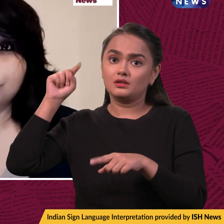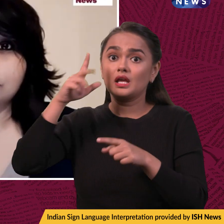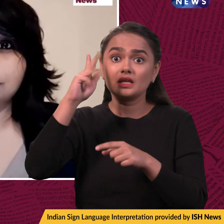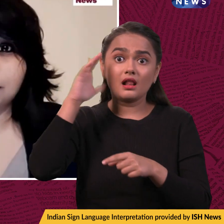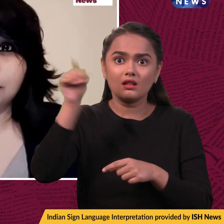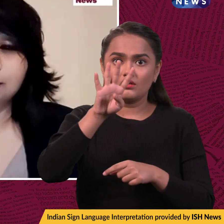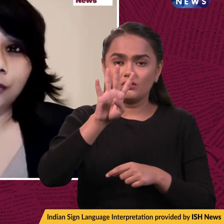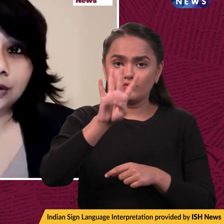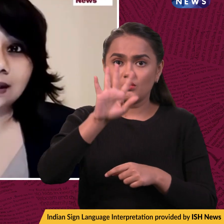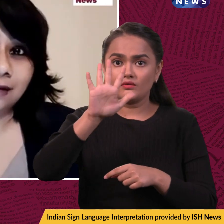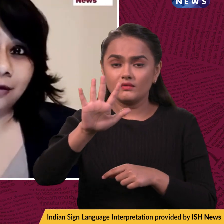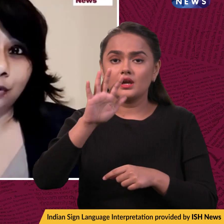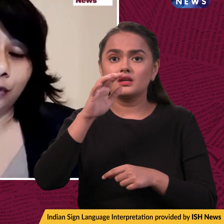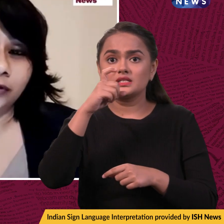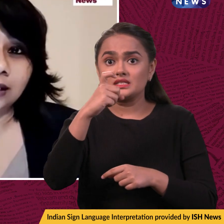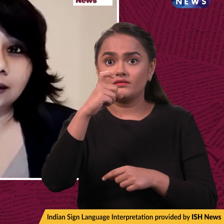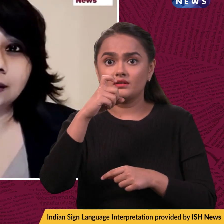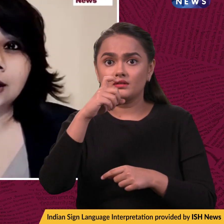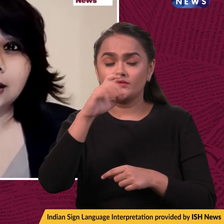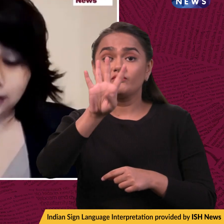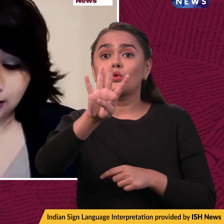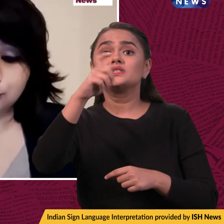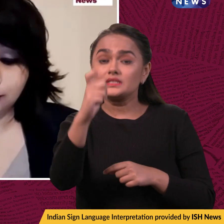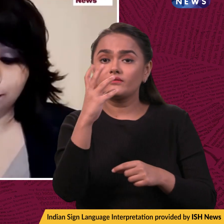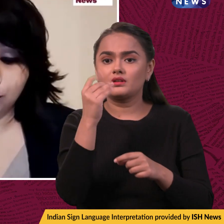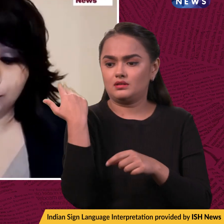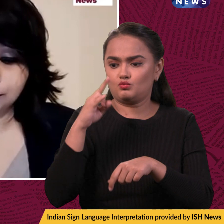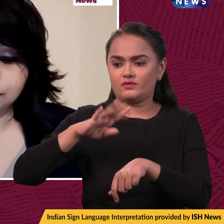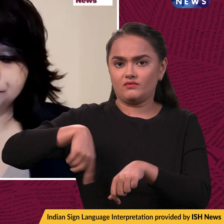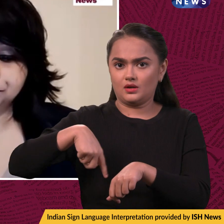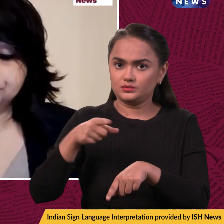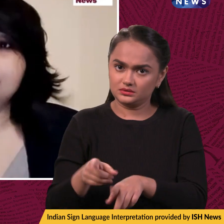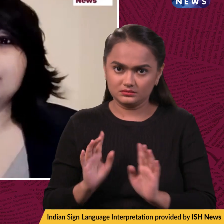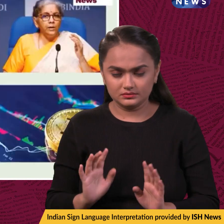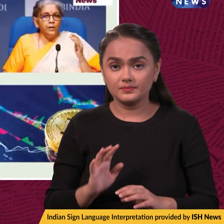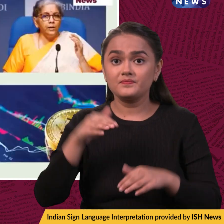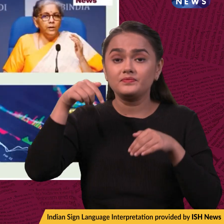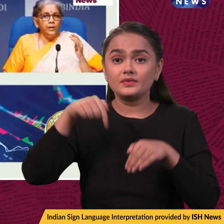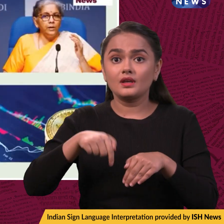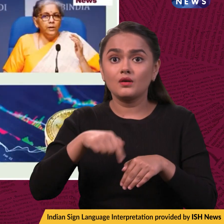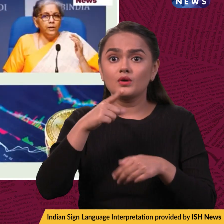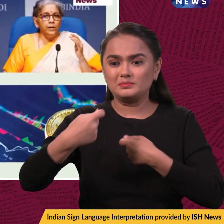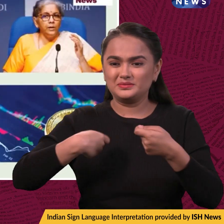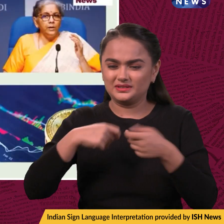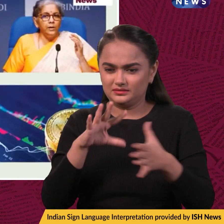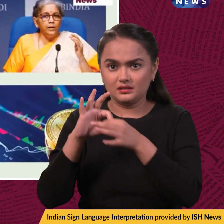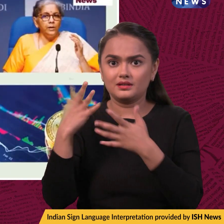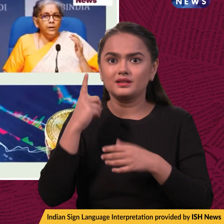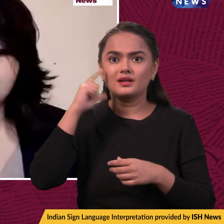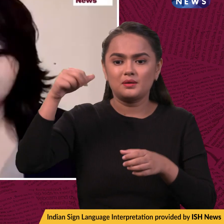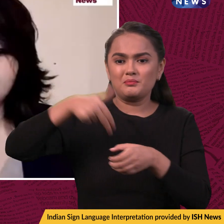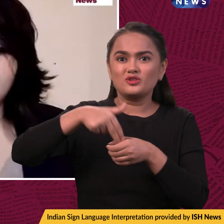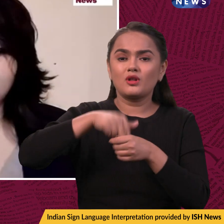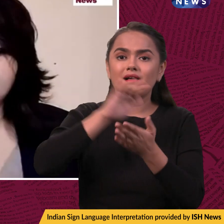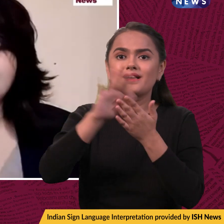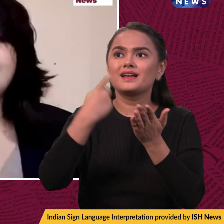reported 4,547 new COVID cases in the last 24 hours. On to business news now. Petrol pump owners